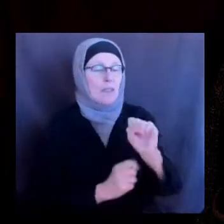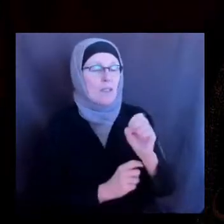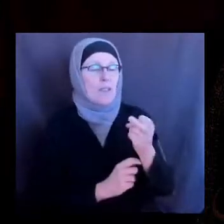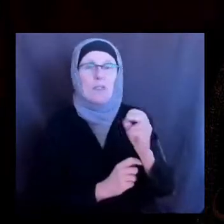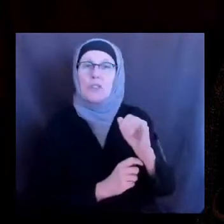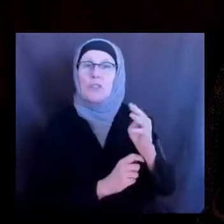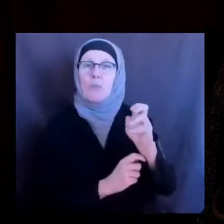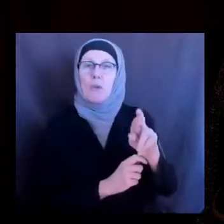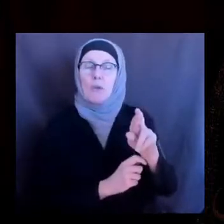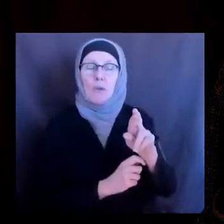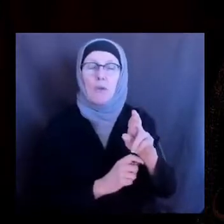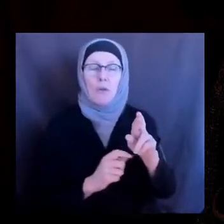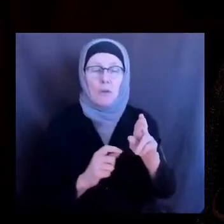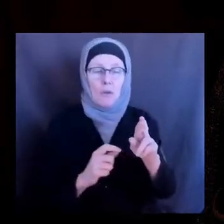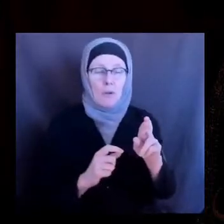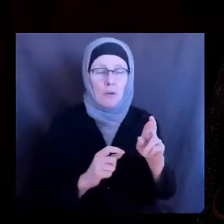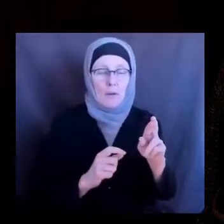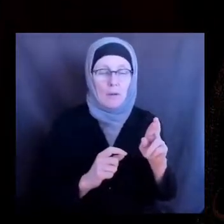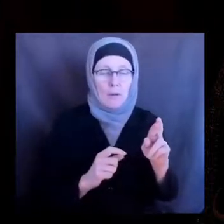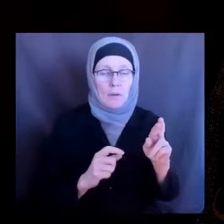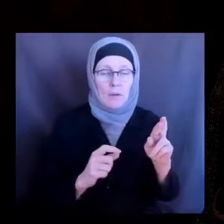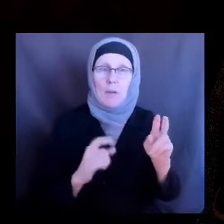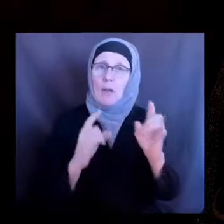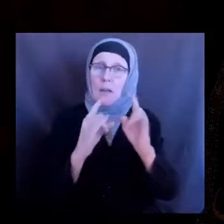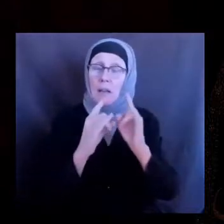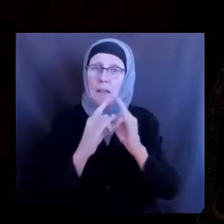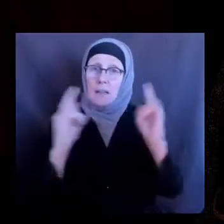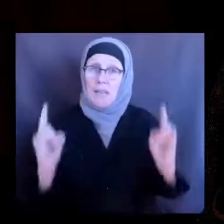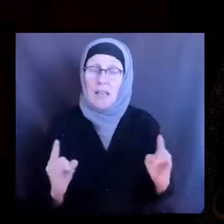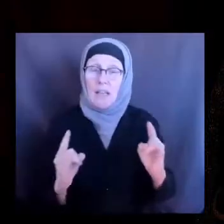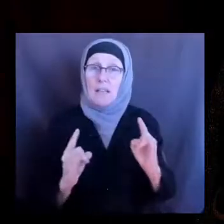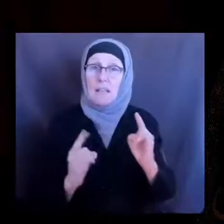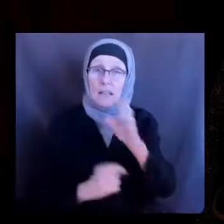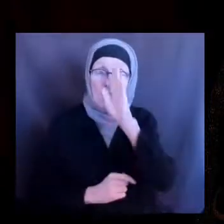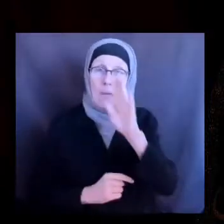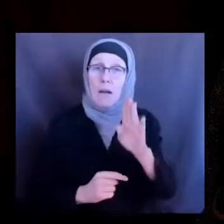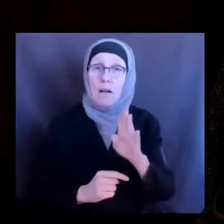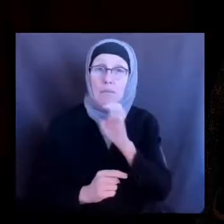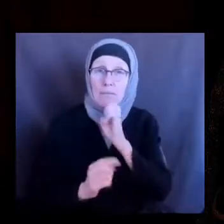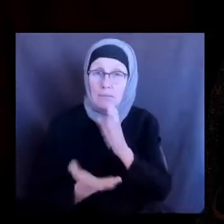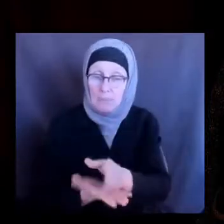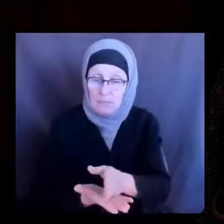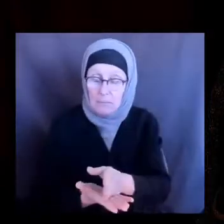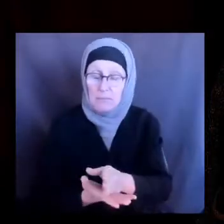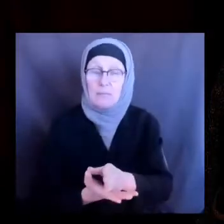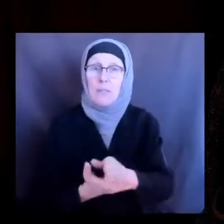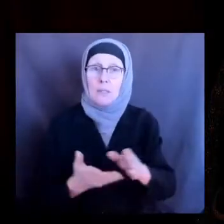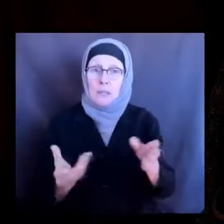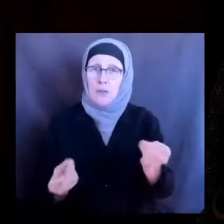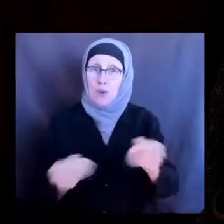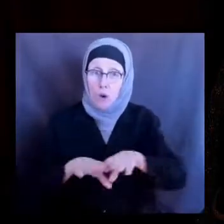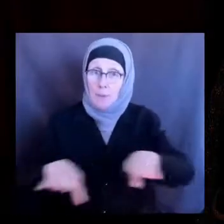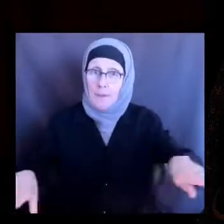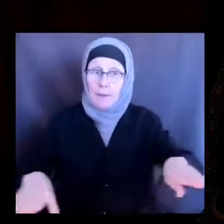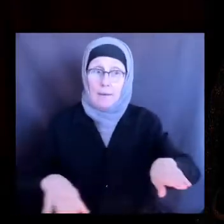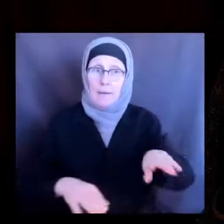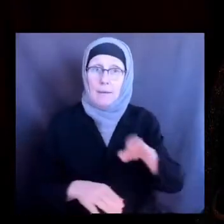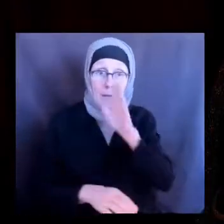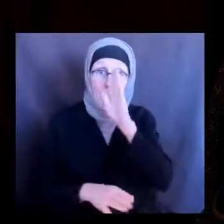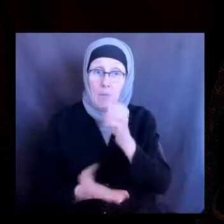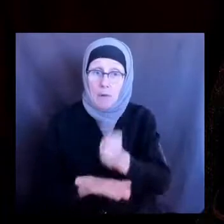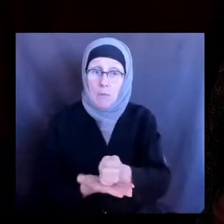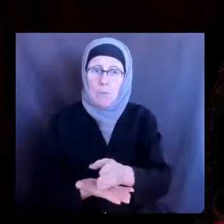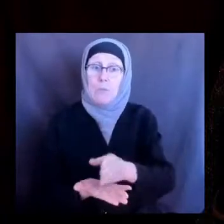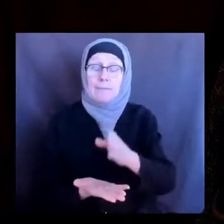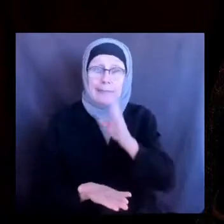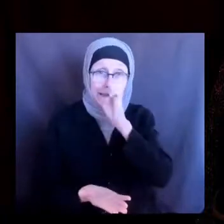hard that Imam Sajjad fell on his face on the ground. And then Shimr, when he realized that